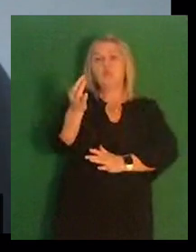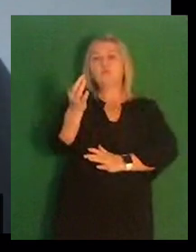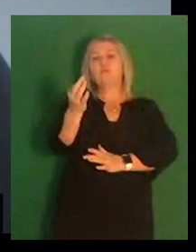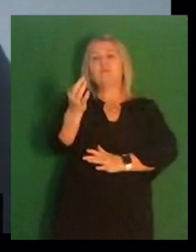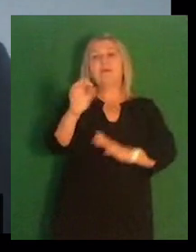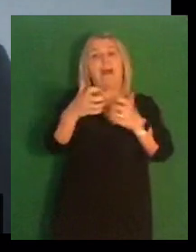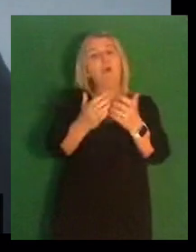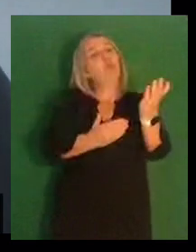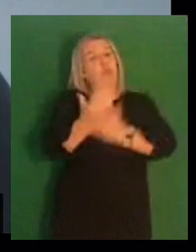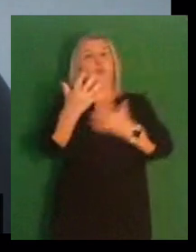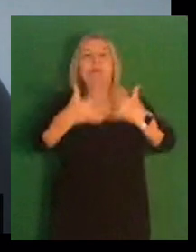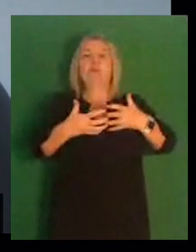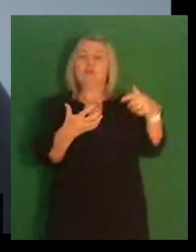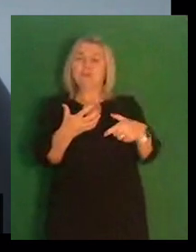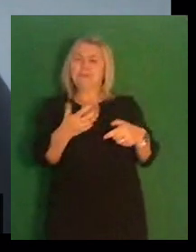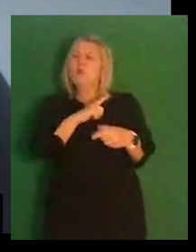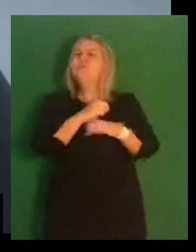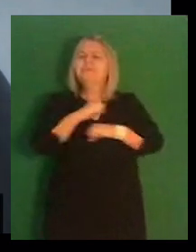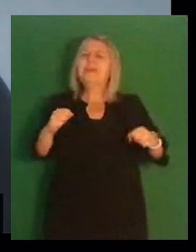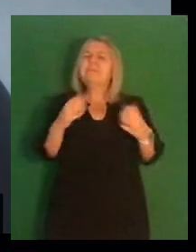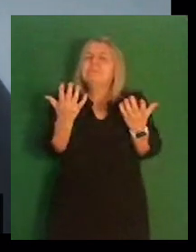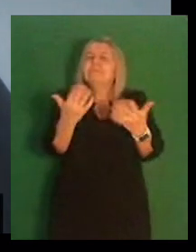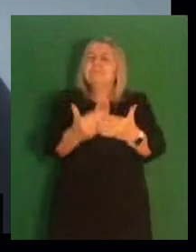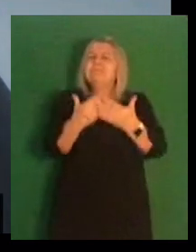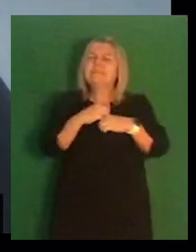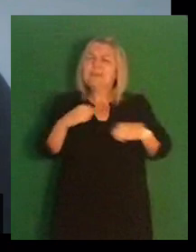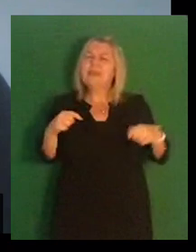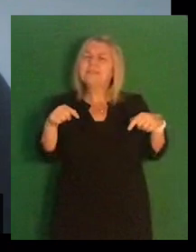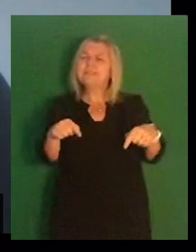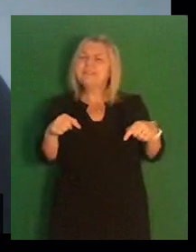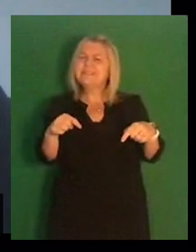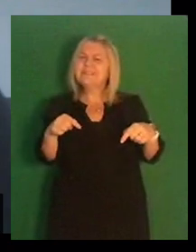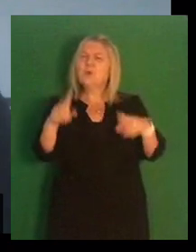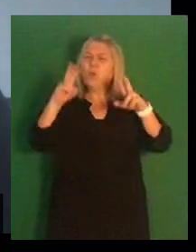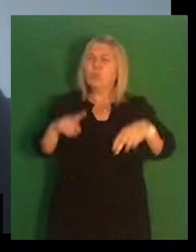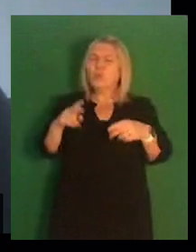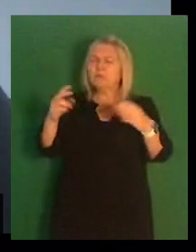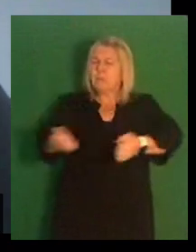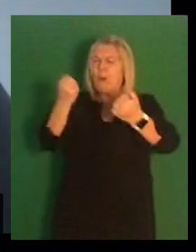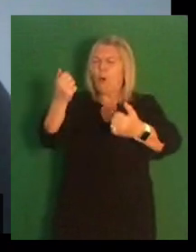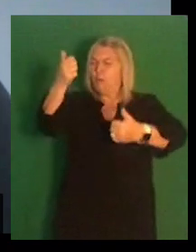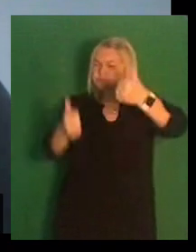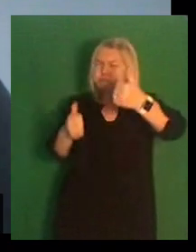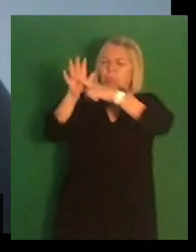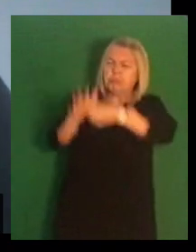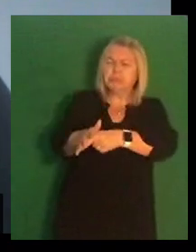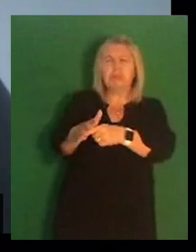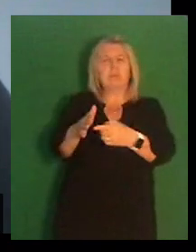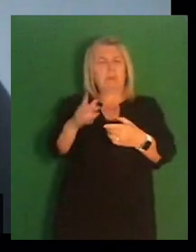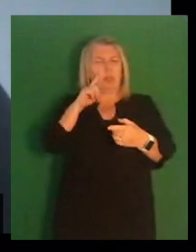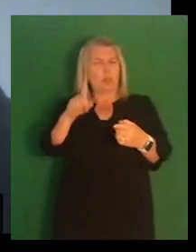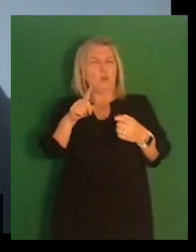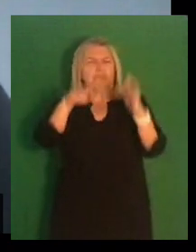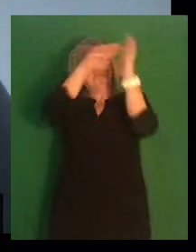creating safe spaces, we're interrogating power, we're interrogating kind of hierarchies of